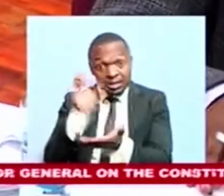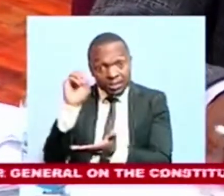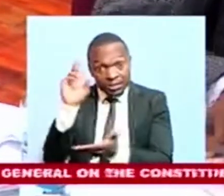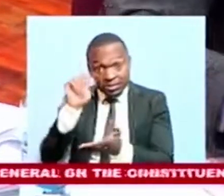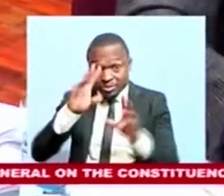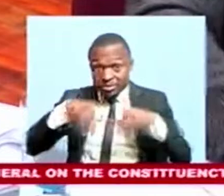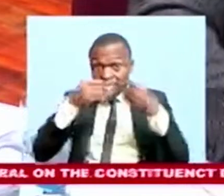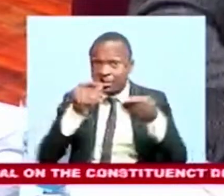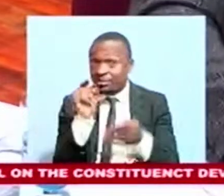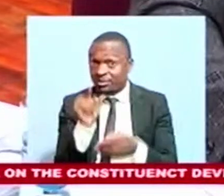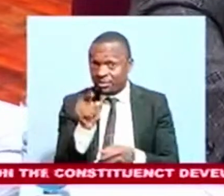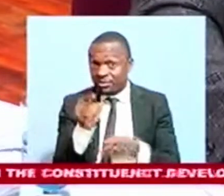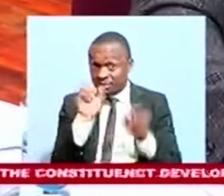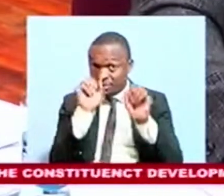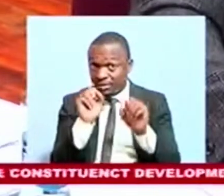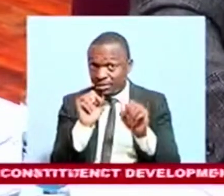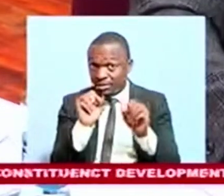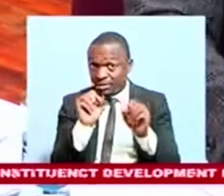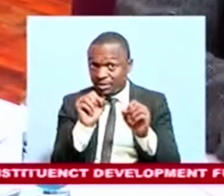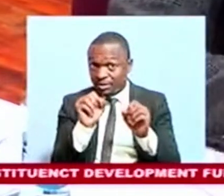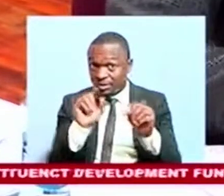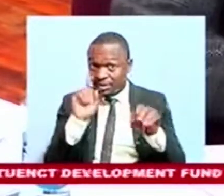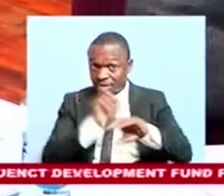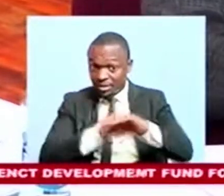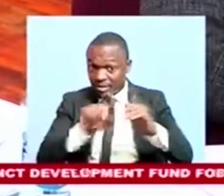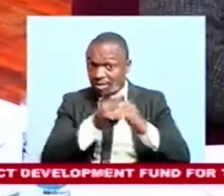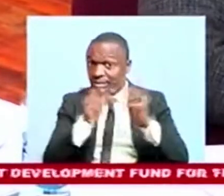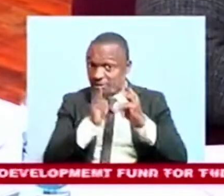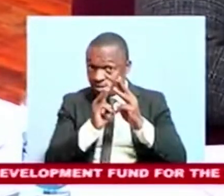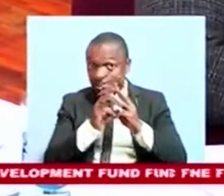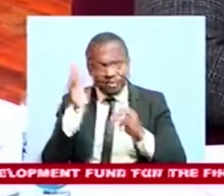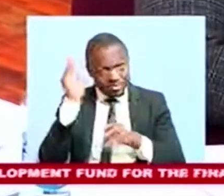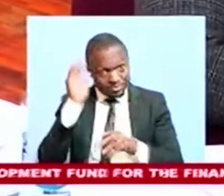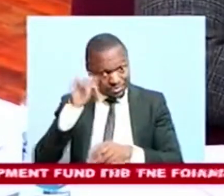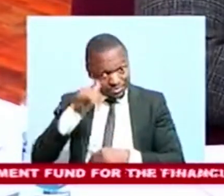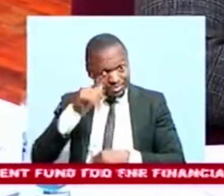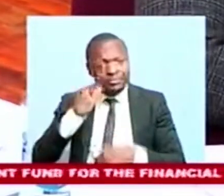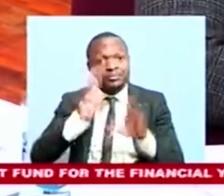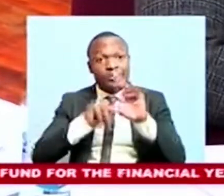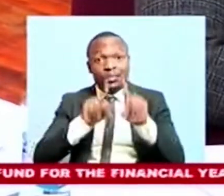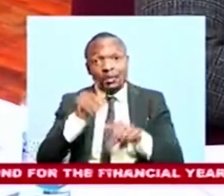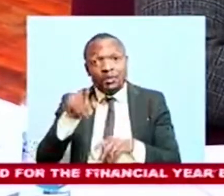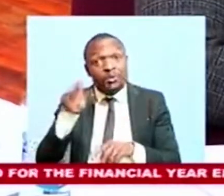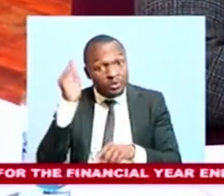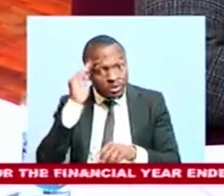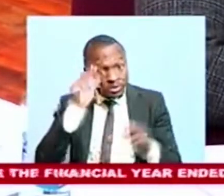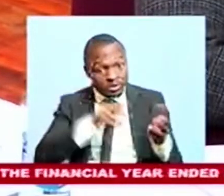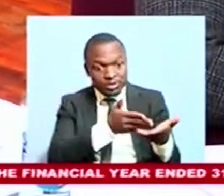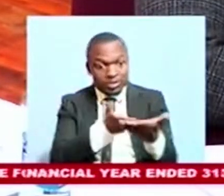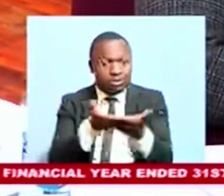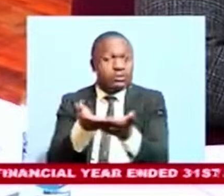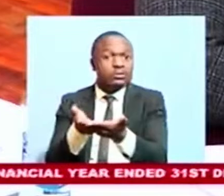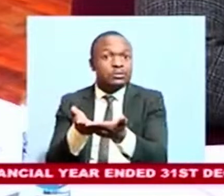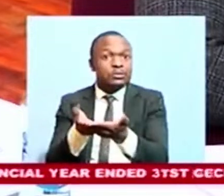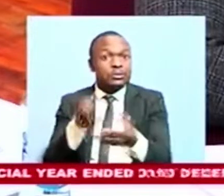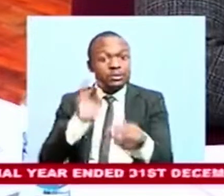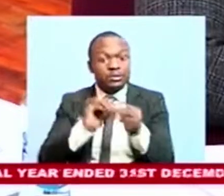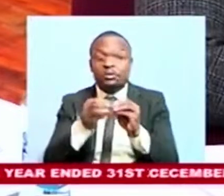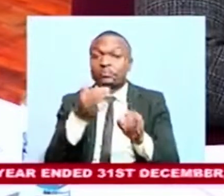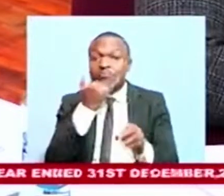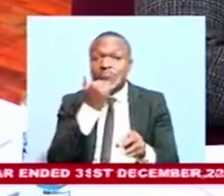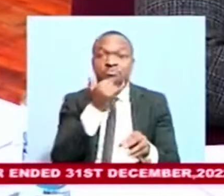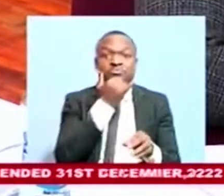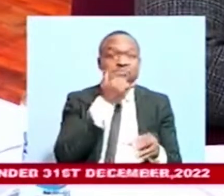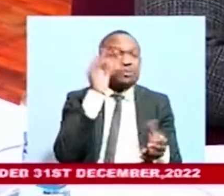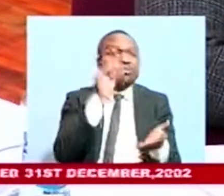you at the inception of this meeting? Yes, Chair. And you knew that all these, a number of errors like you are